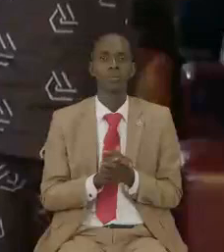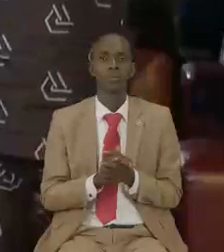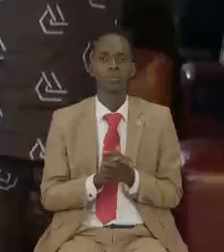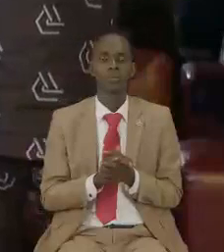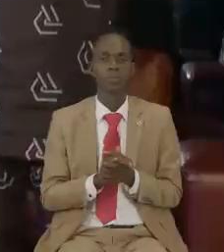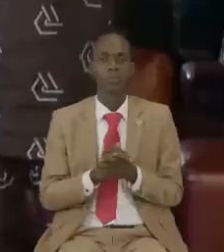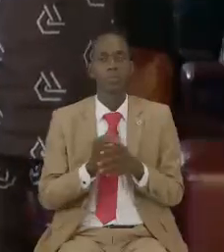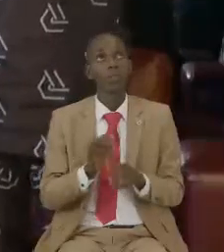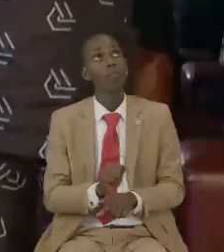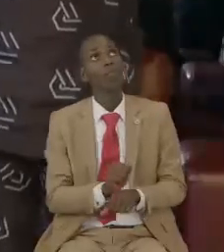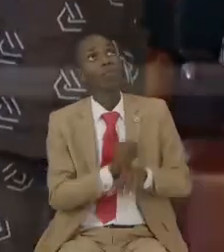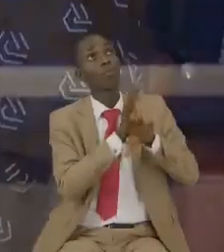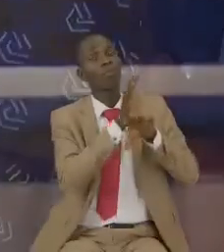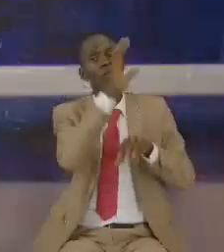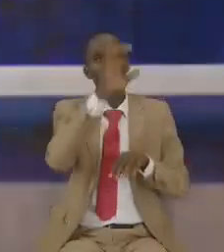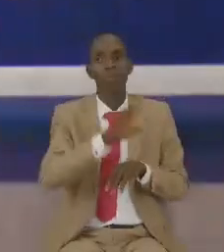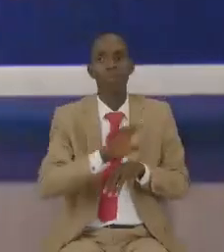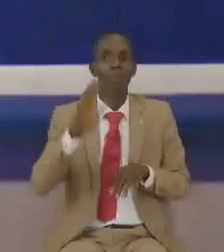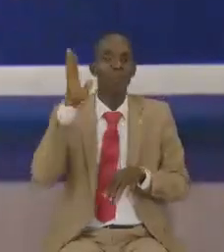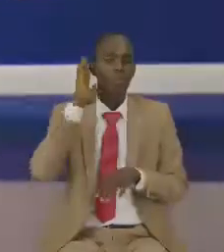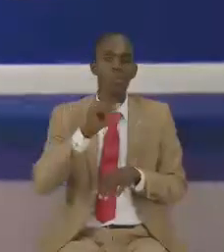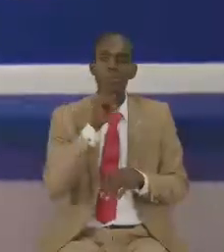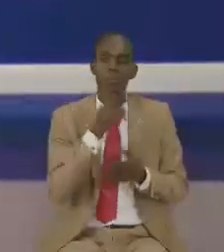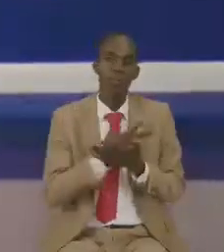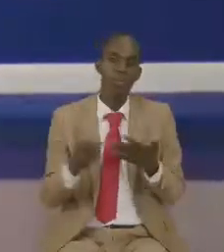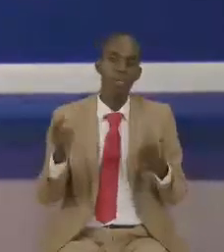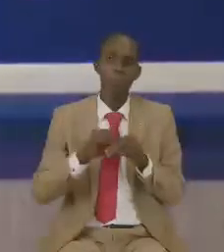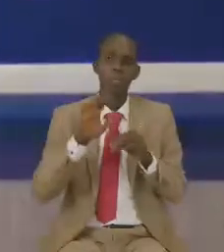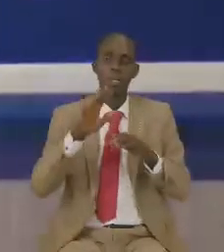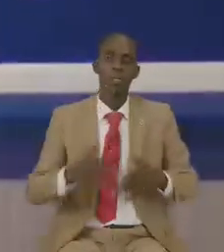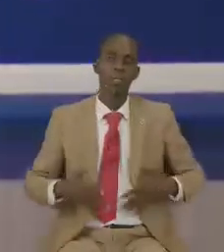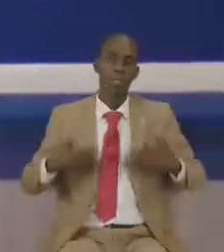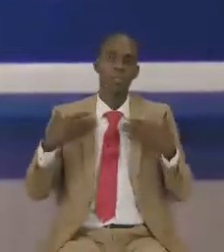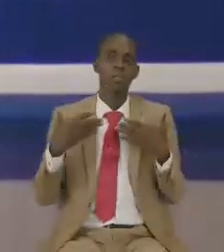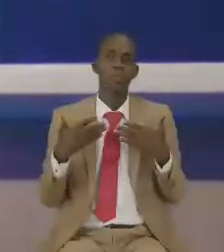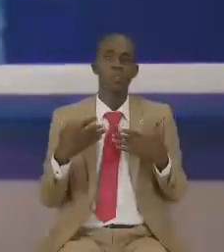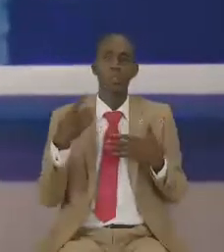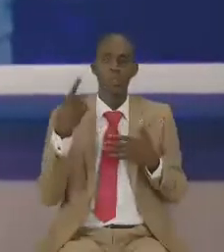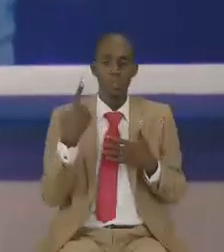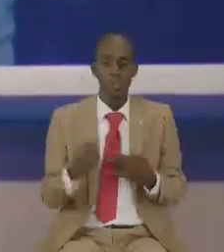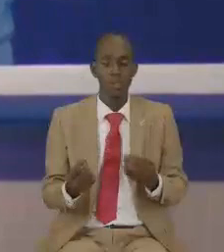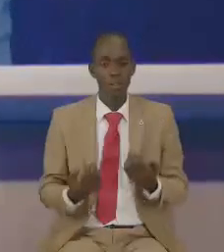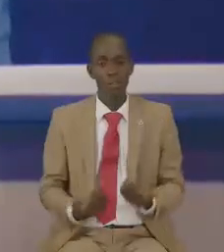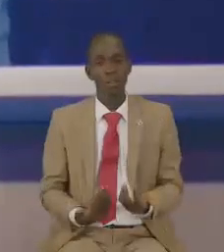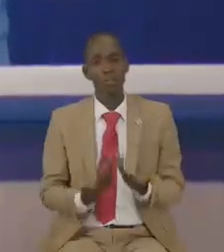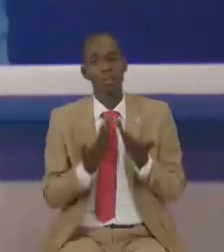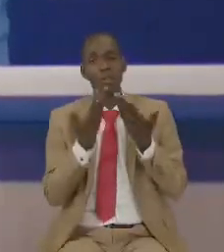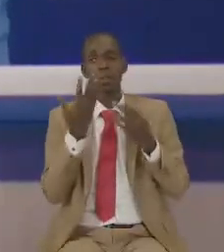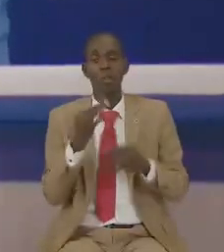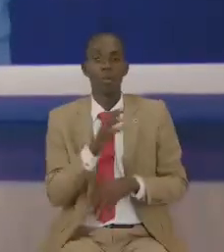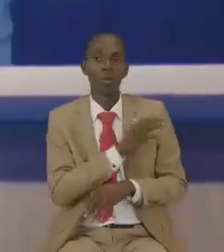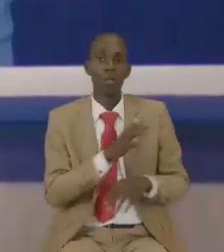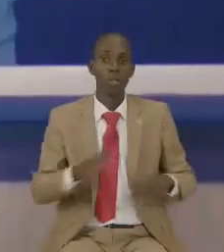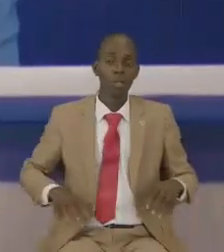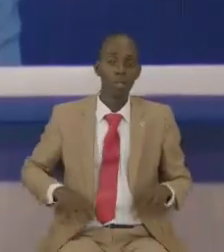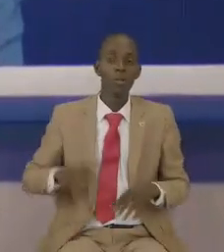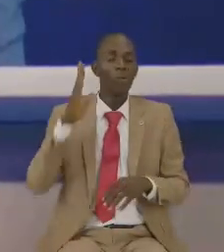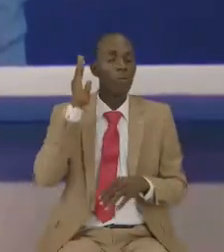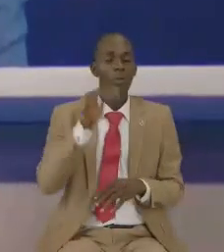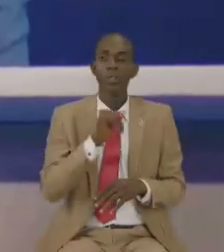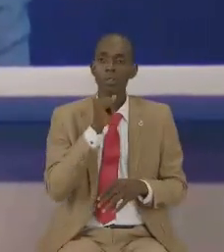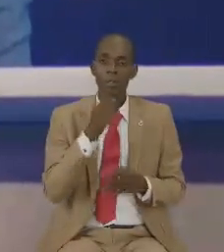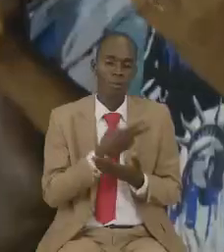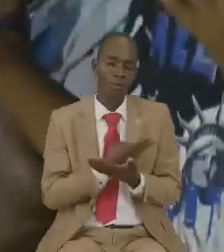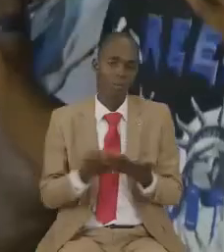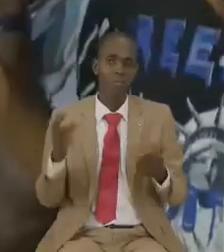Calvary will not fail in your life. The sacrifice of Christ will not fail in